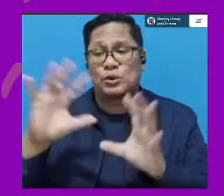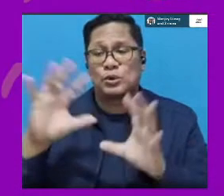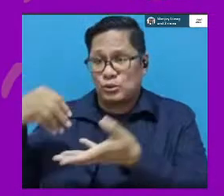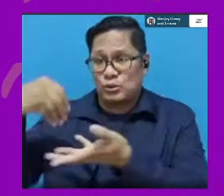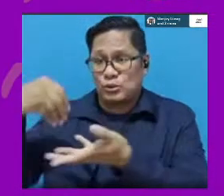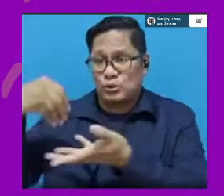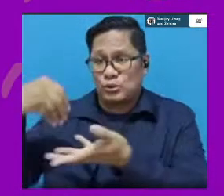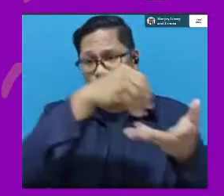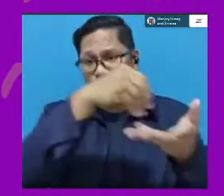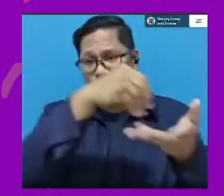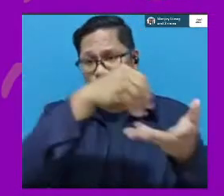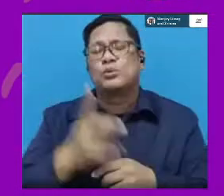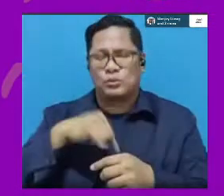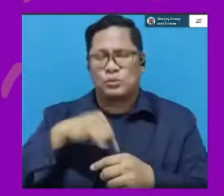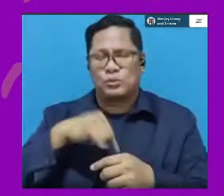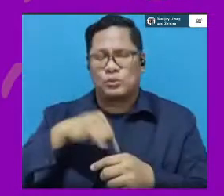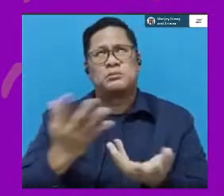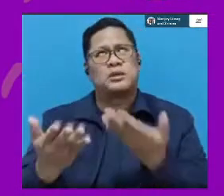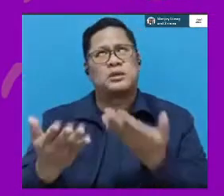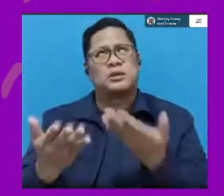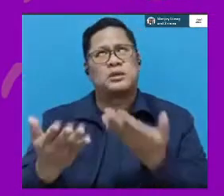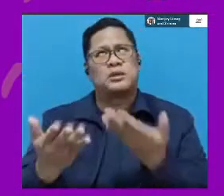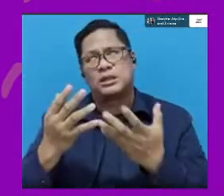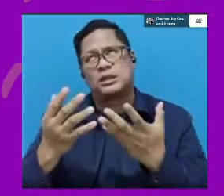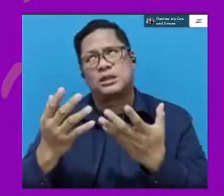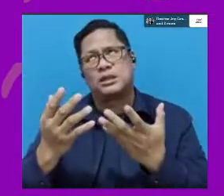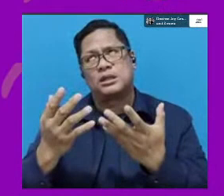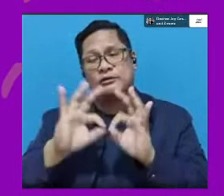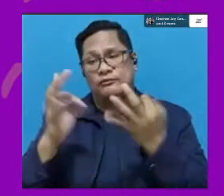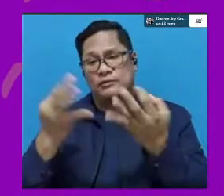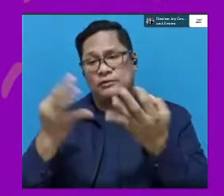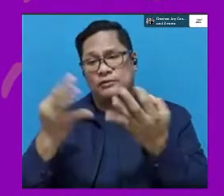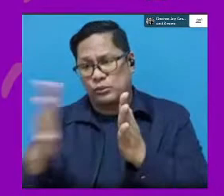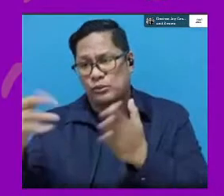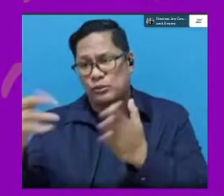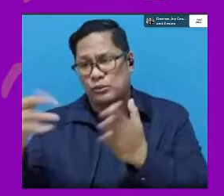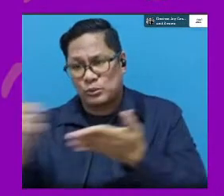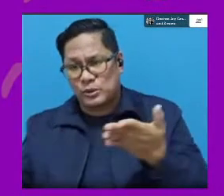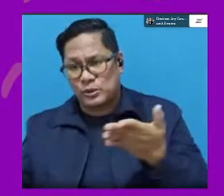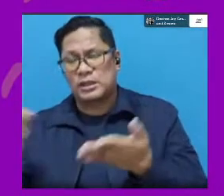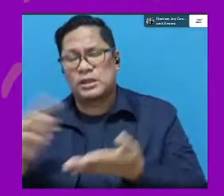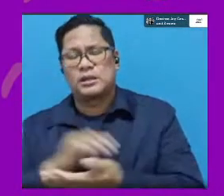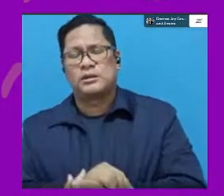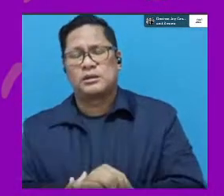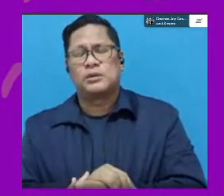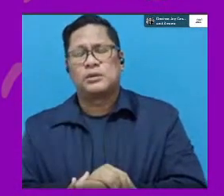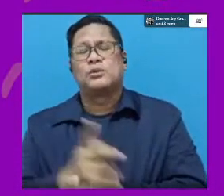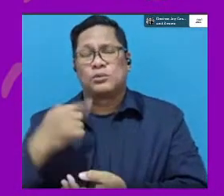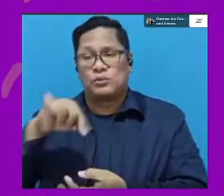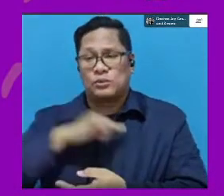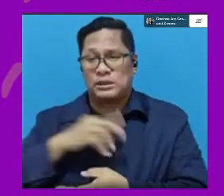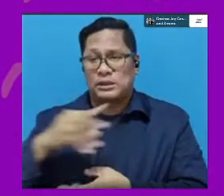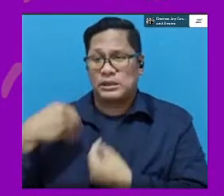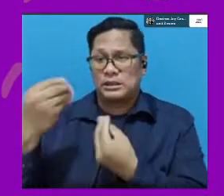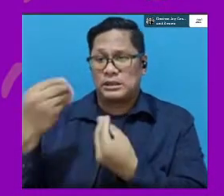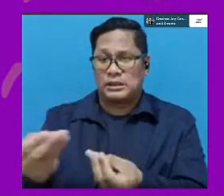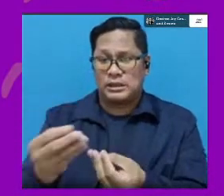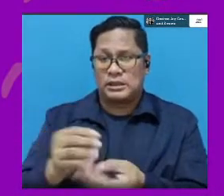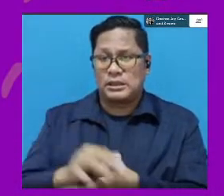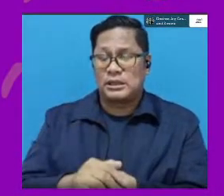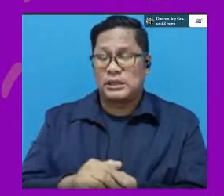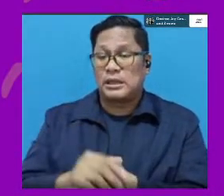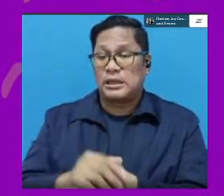packs, which would last a family only 1 week at the most, we provided them with